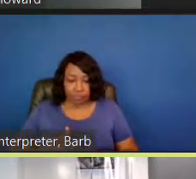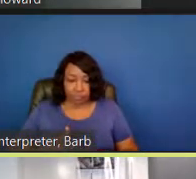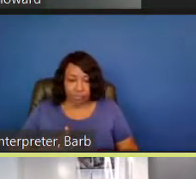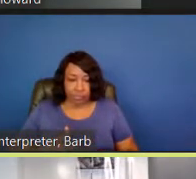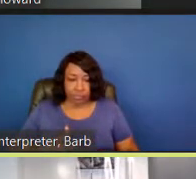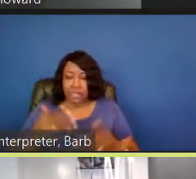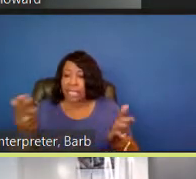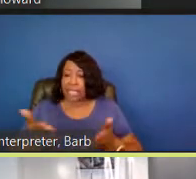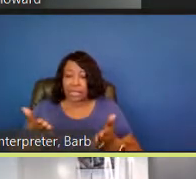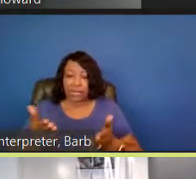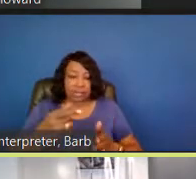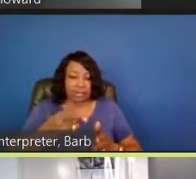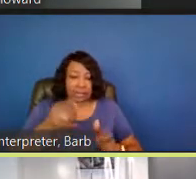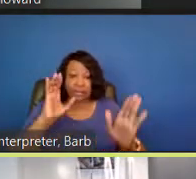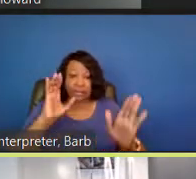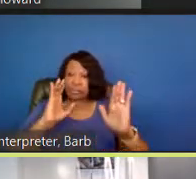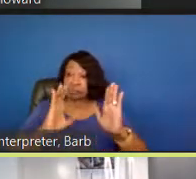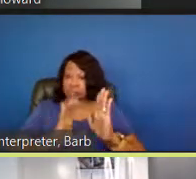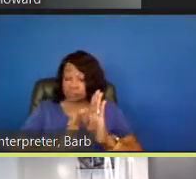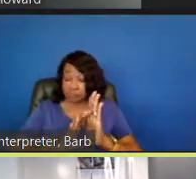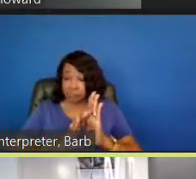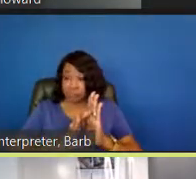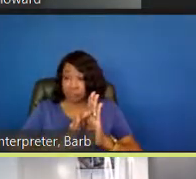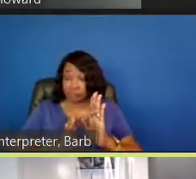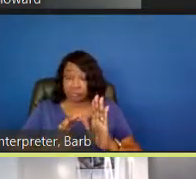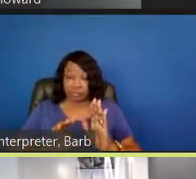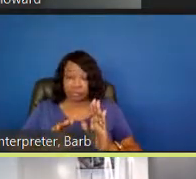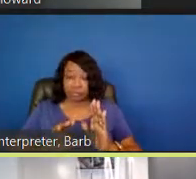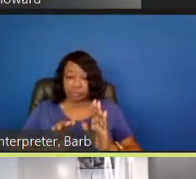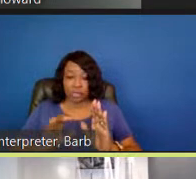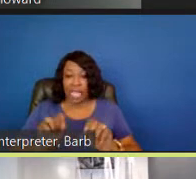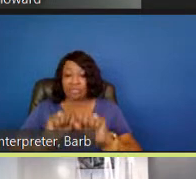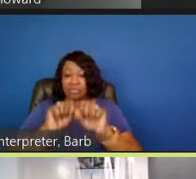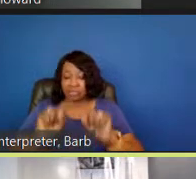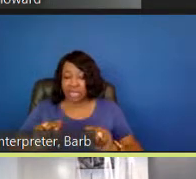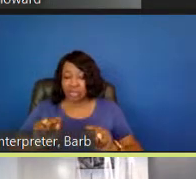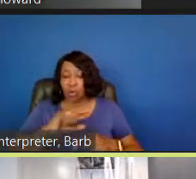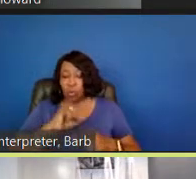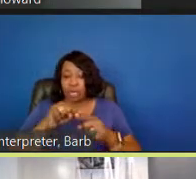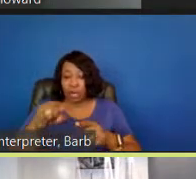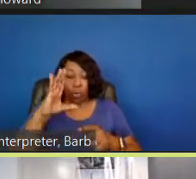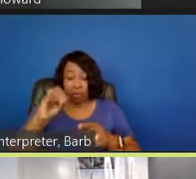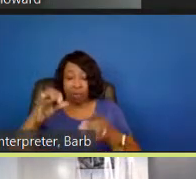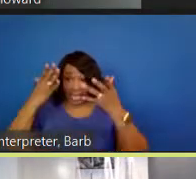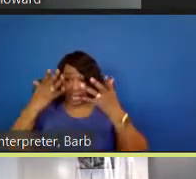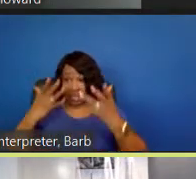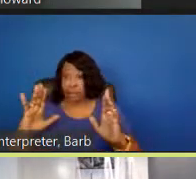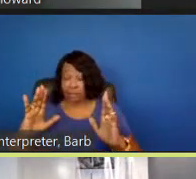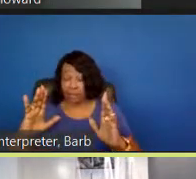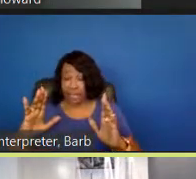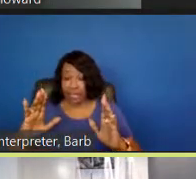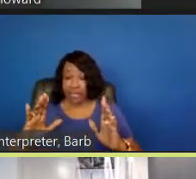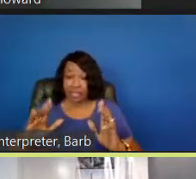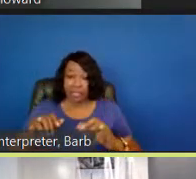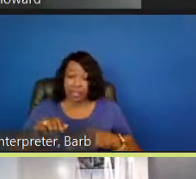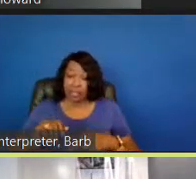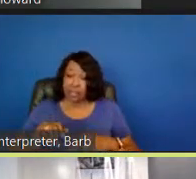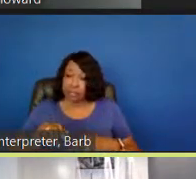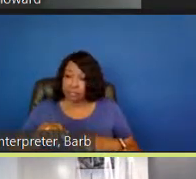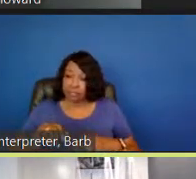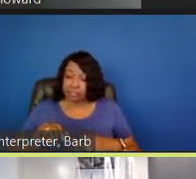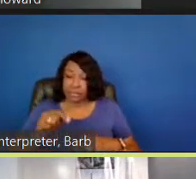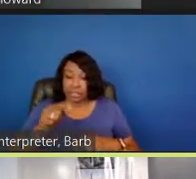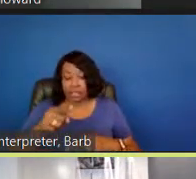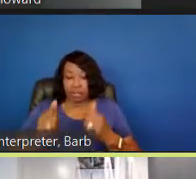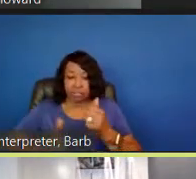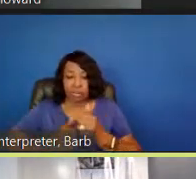Here's a rendering of the station when it will be completed. It's a